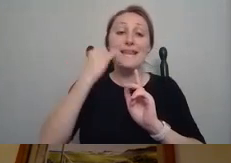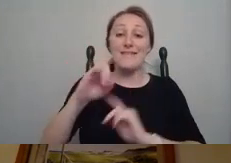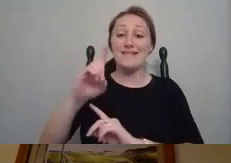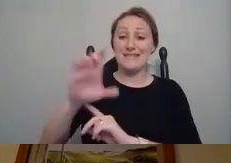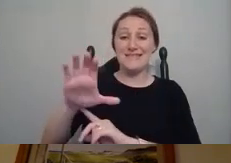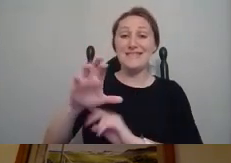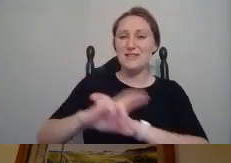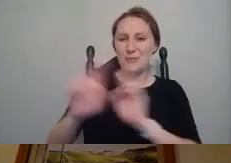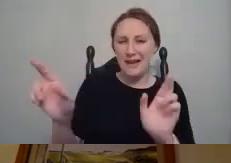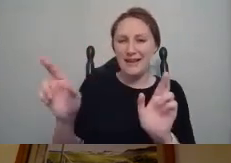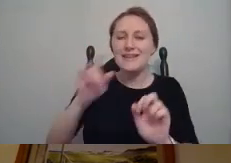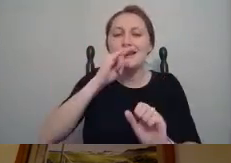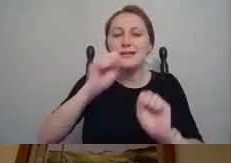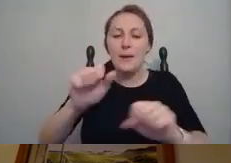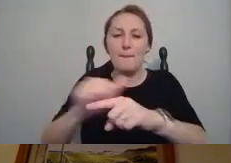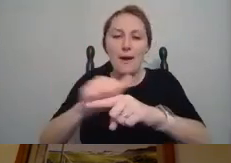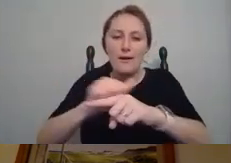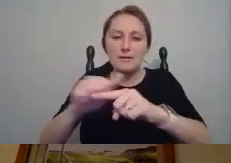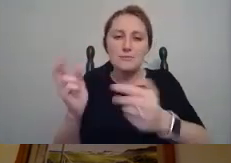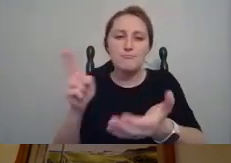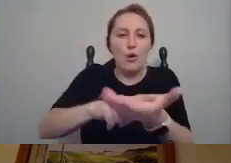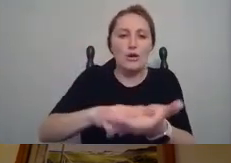ready, the kids can practice getting on,